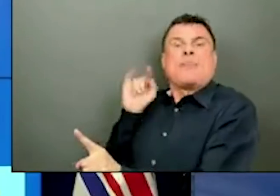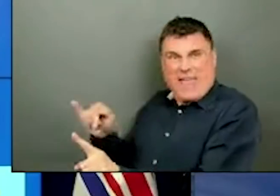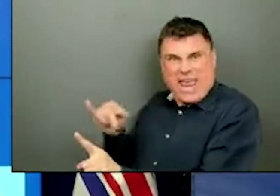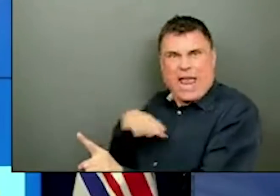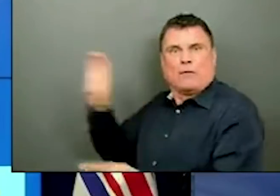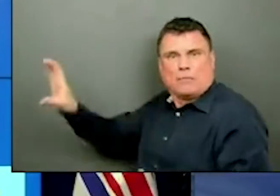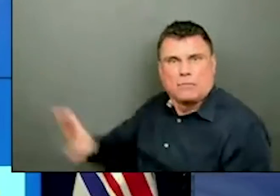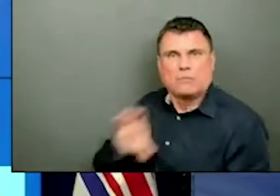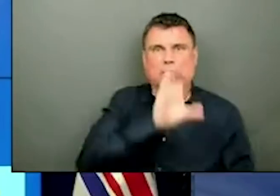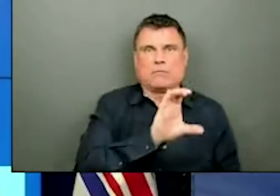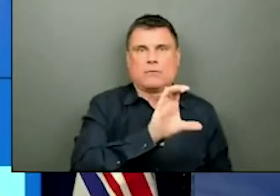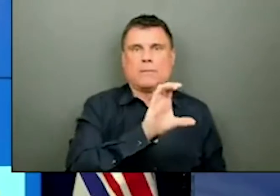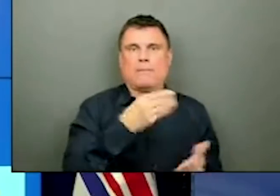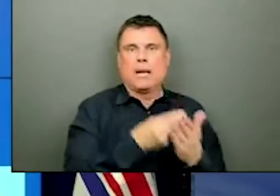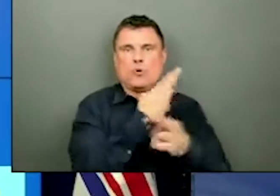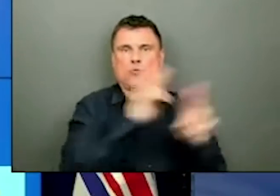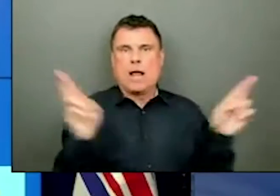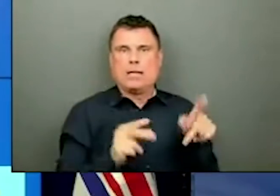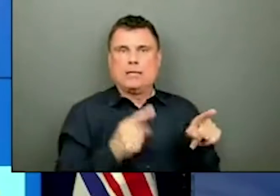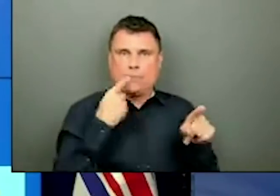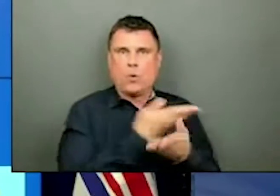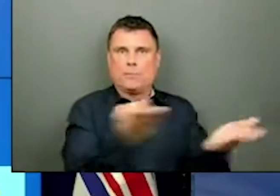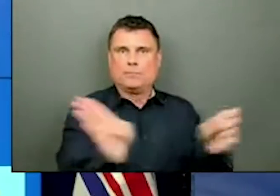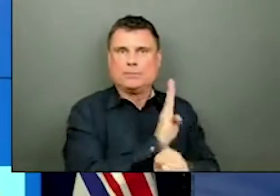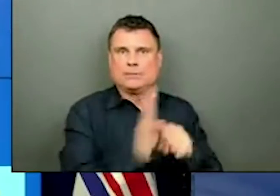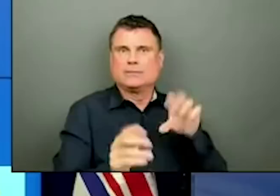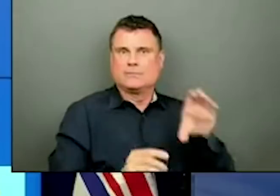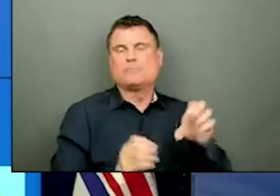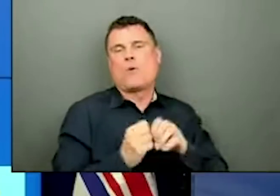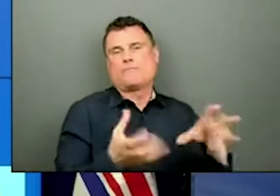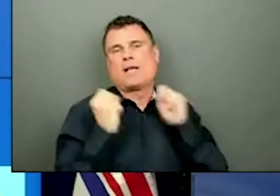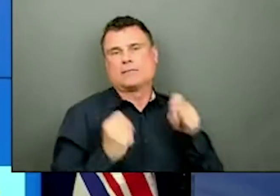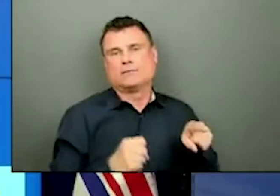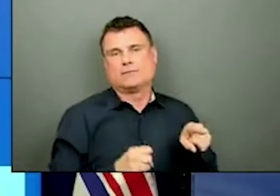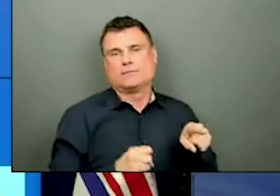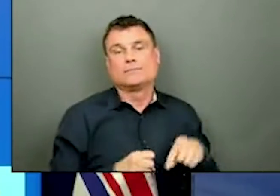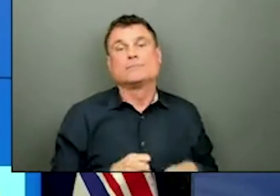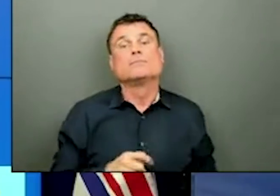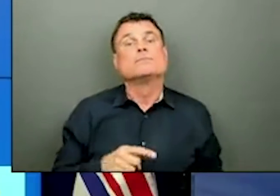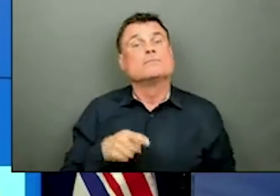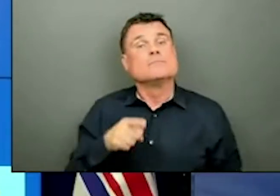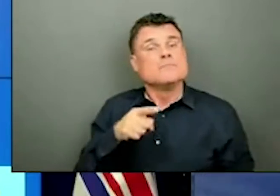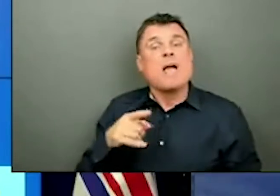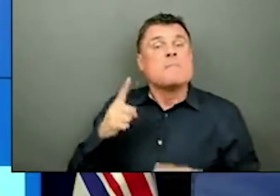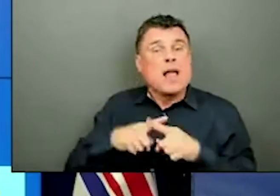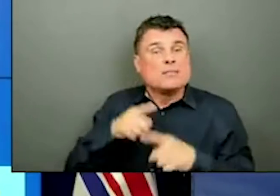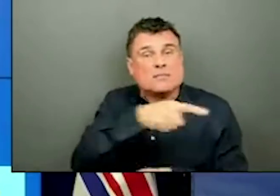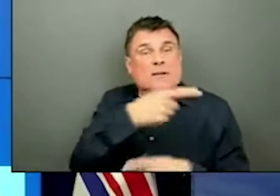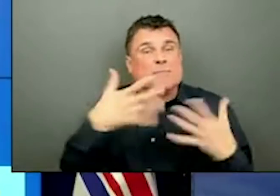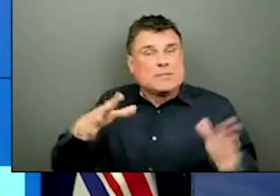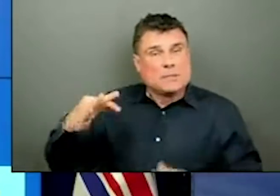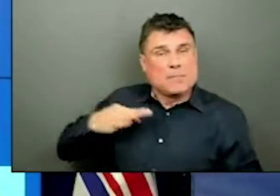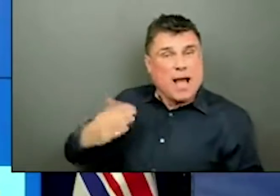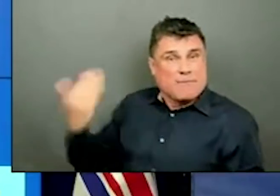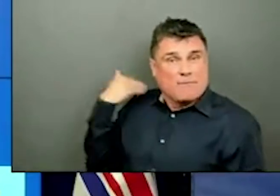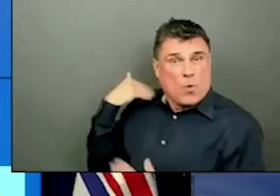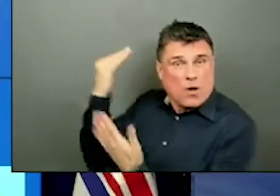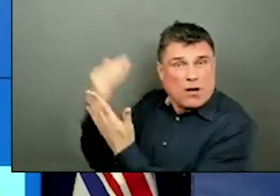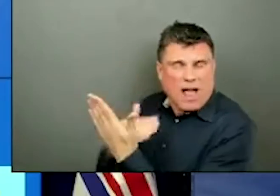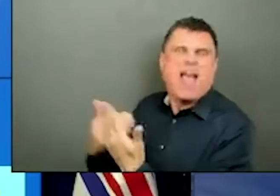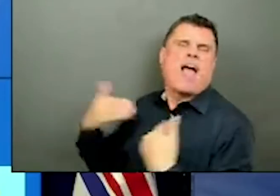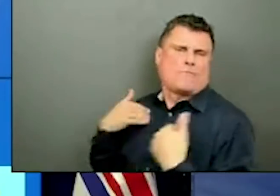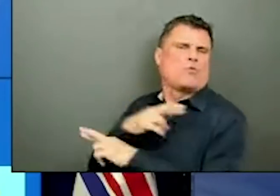route. We have seen a considerable uptake in applications, and I am very confident that that money will be used up